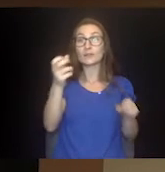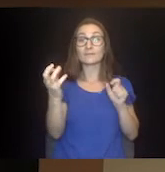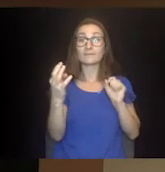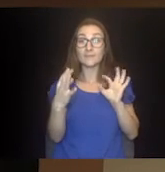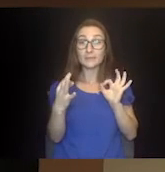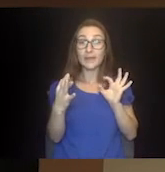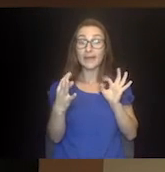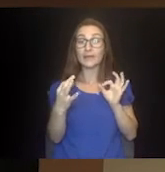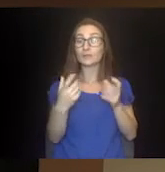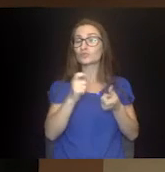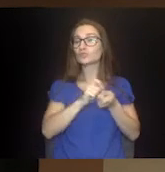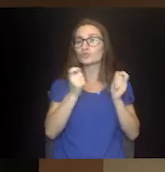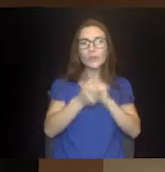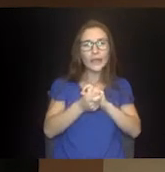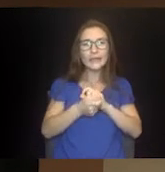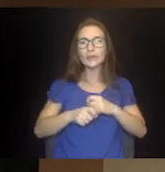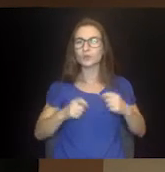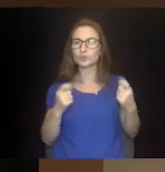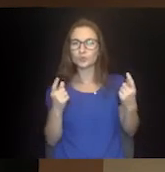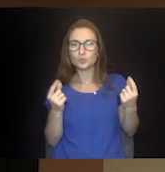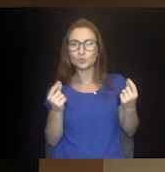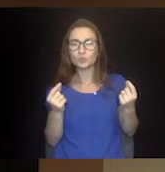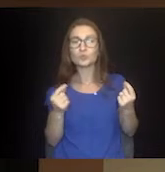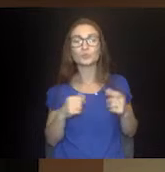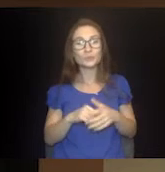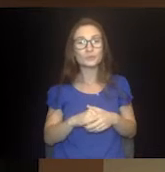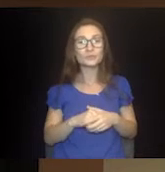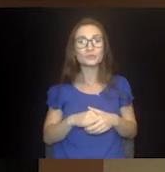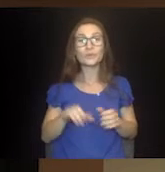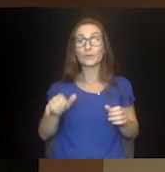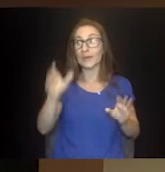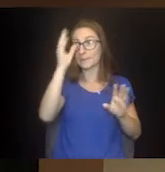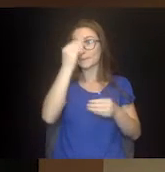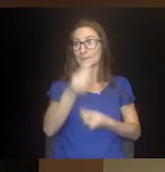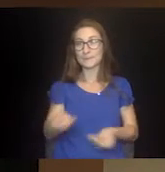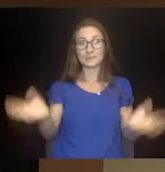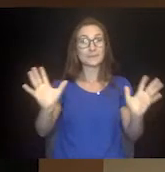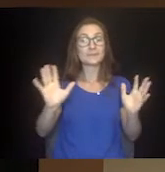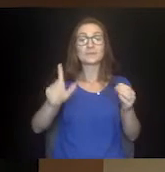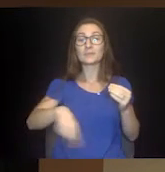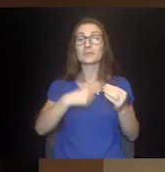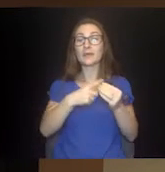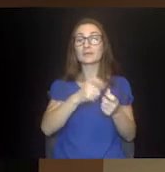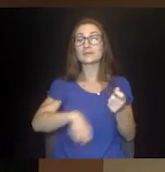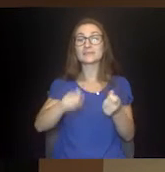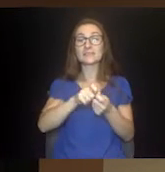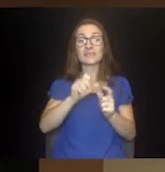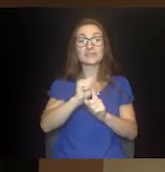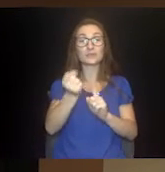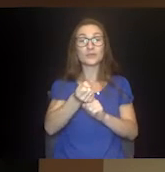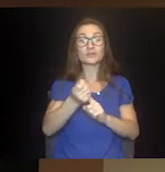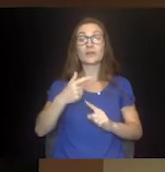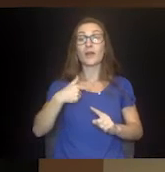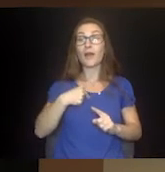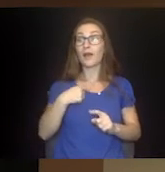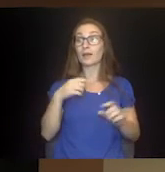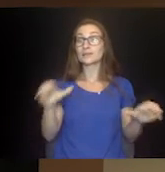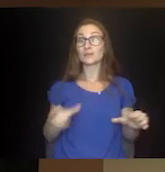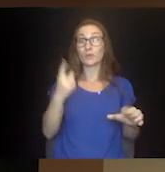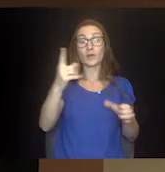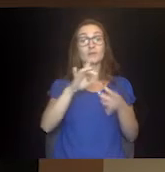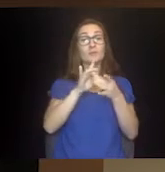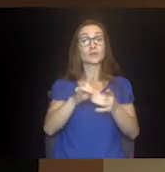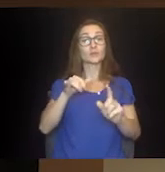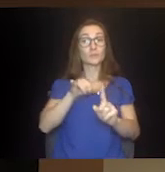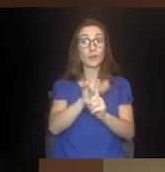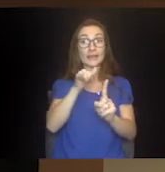hear what you need to change, what you need to do about it. And it lets people know about certain situations. Like I did